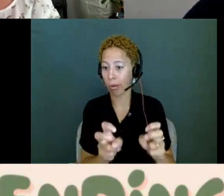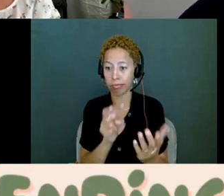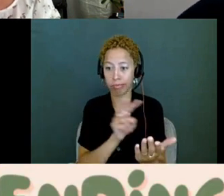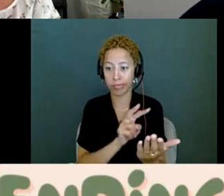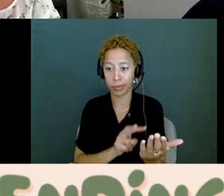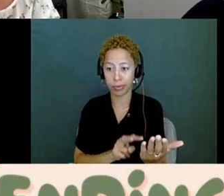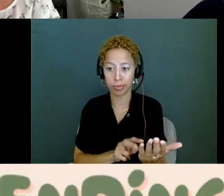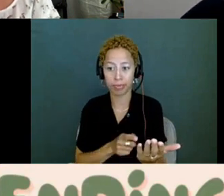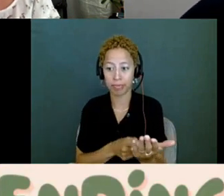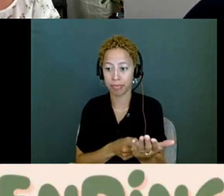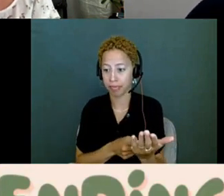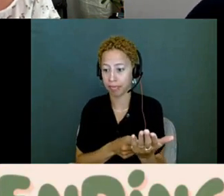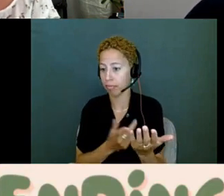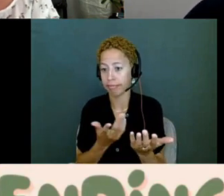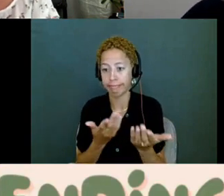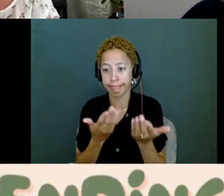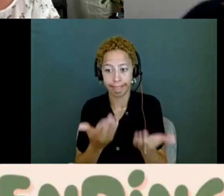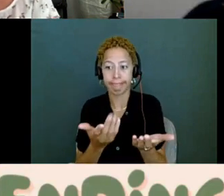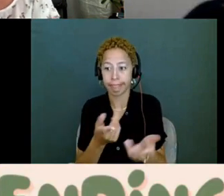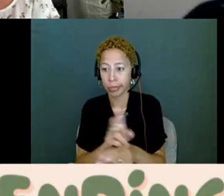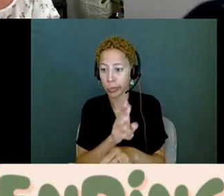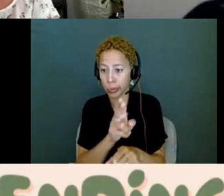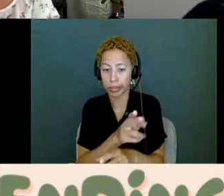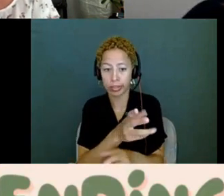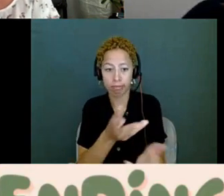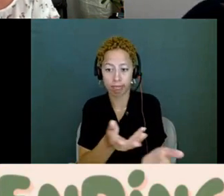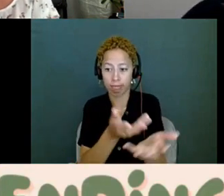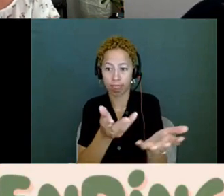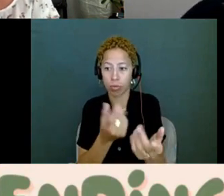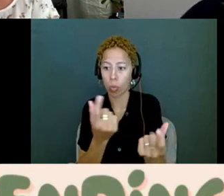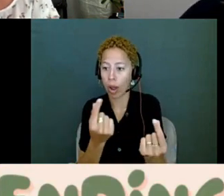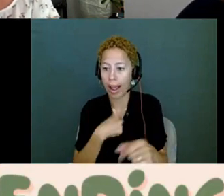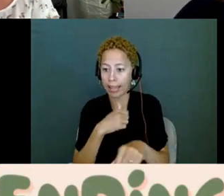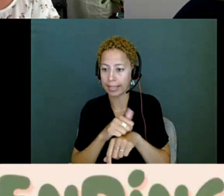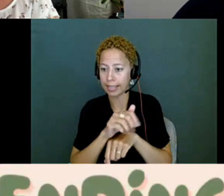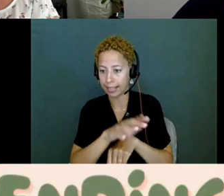can do whatever pre-employment training stuff I've sent them.